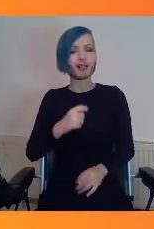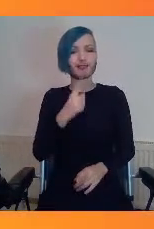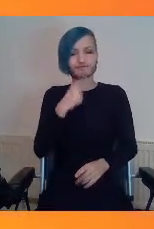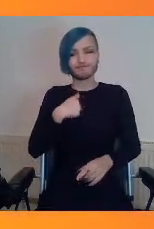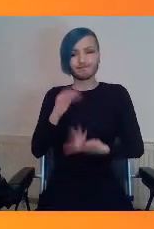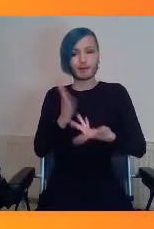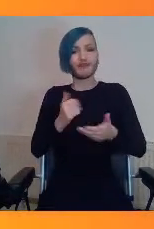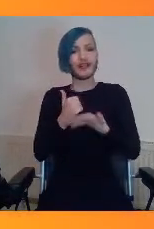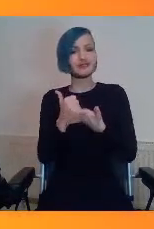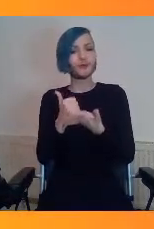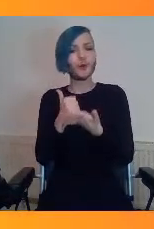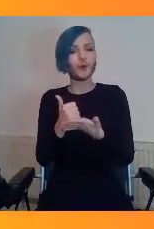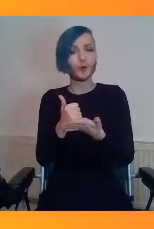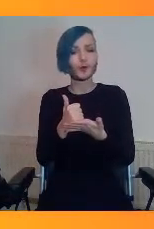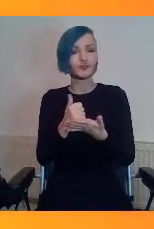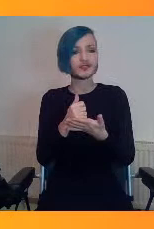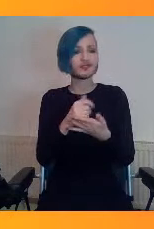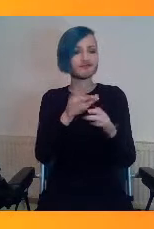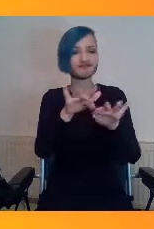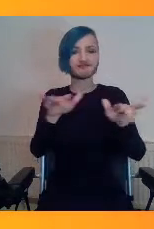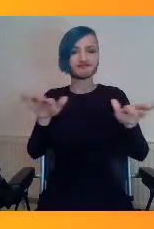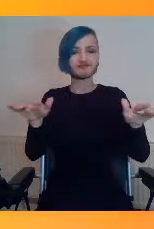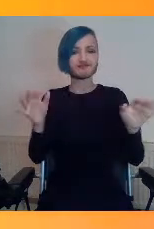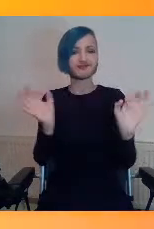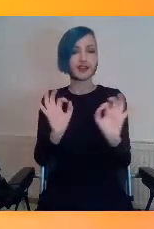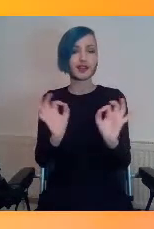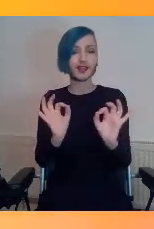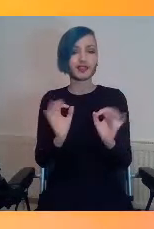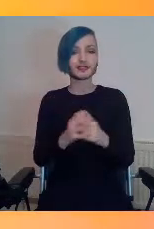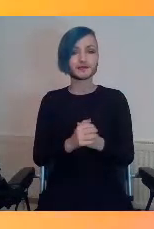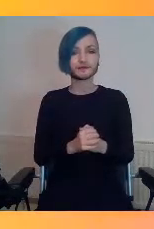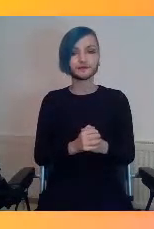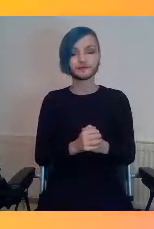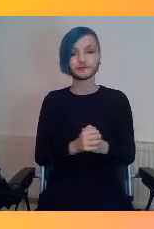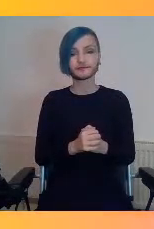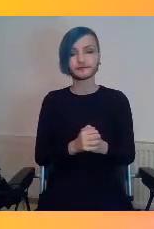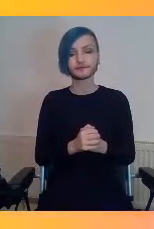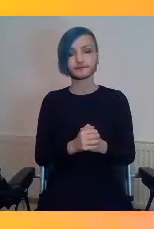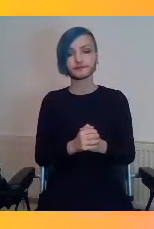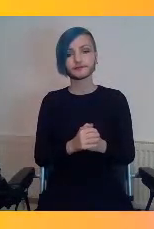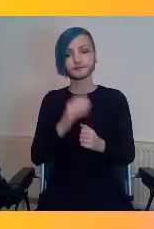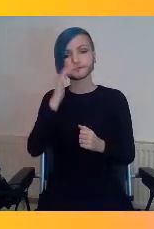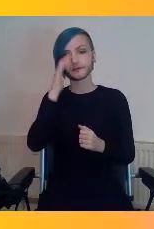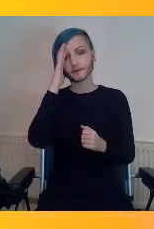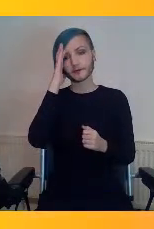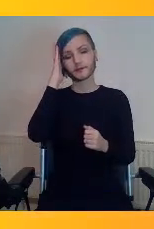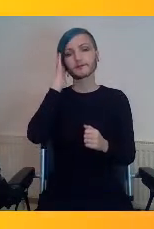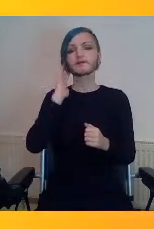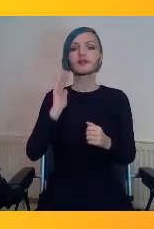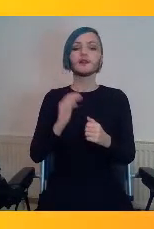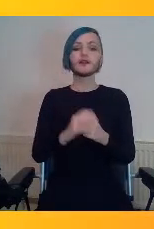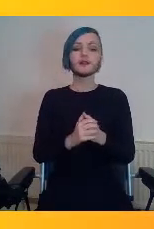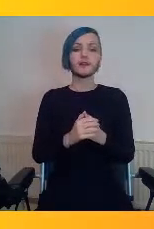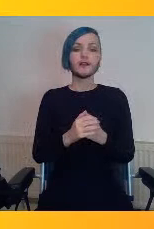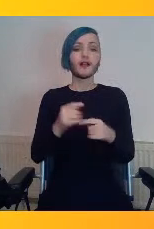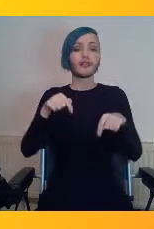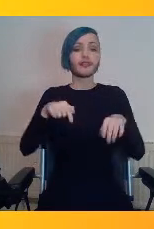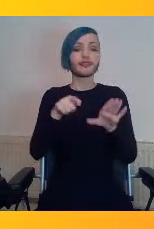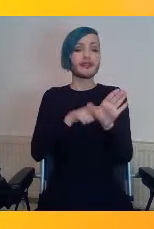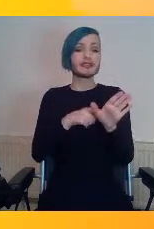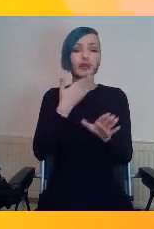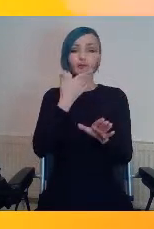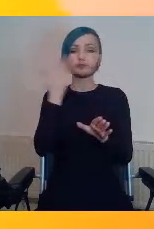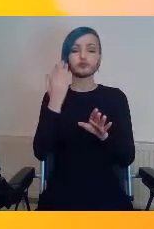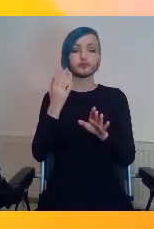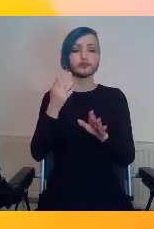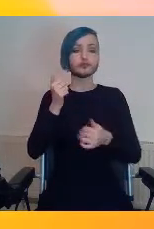now, we have sheer attacks. This year we didn't have the Pride Parade, but when we had it last